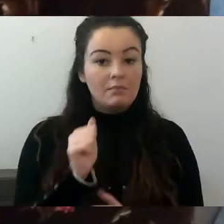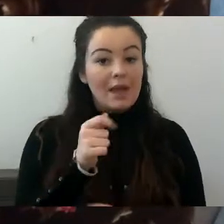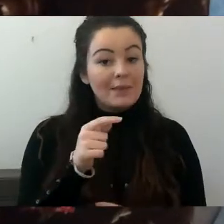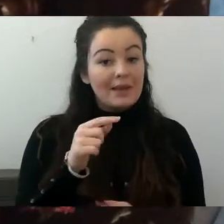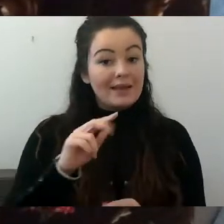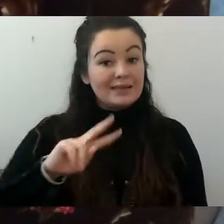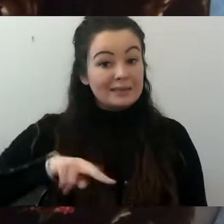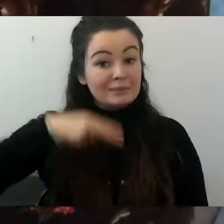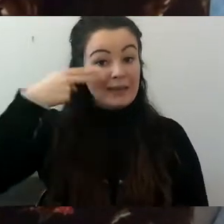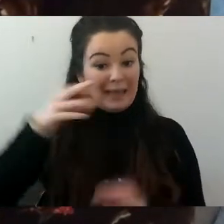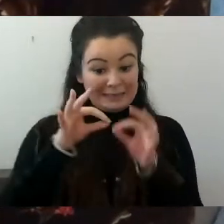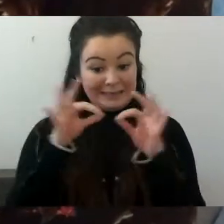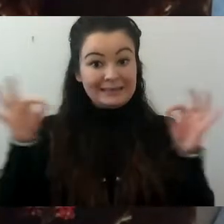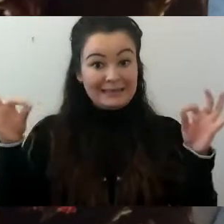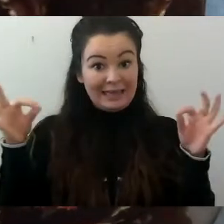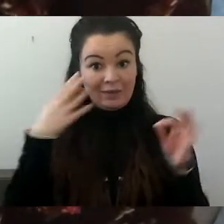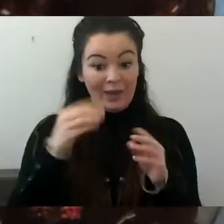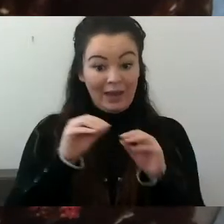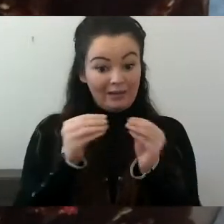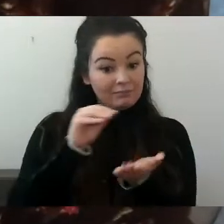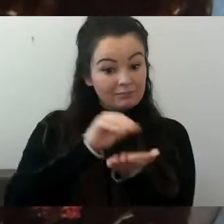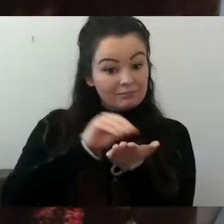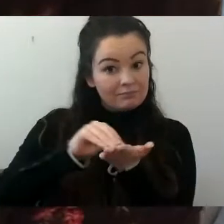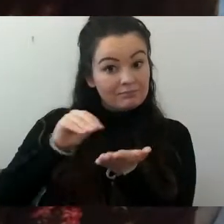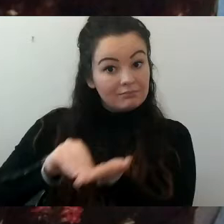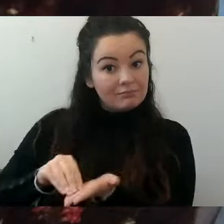If you've got any sticks of spaghetti,